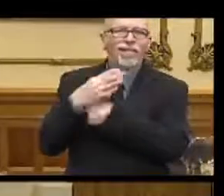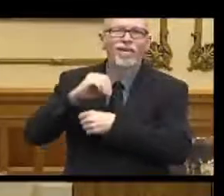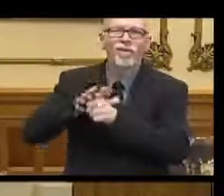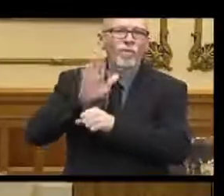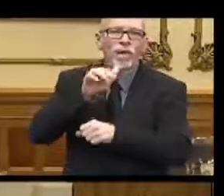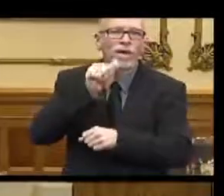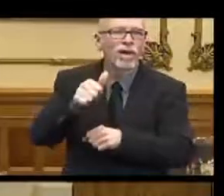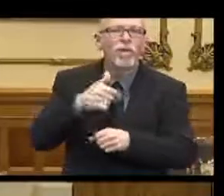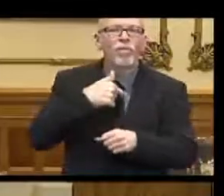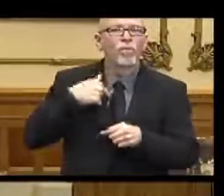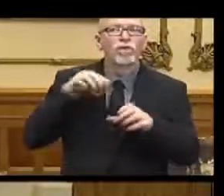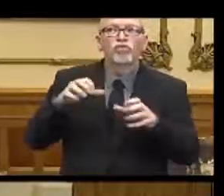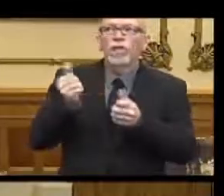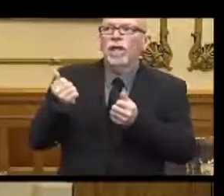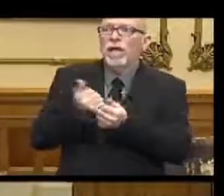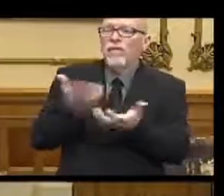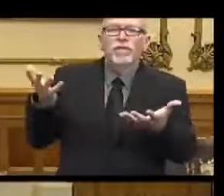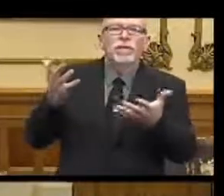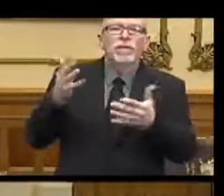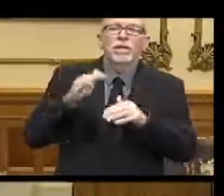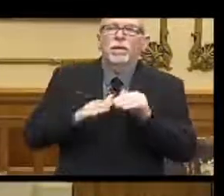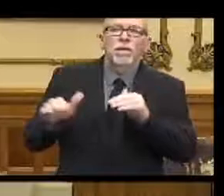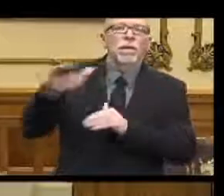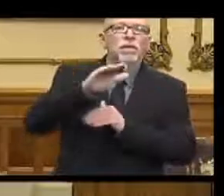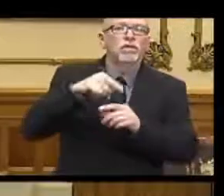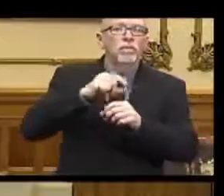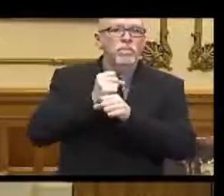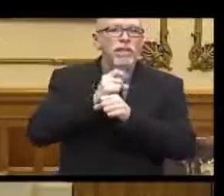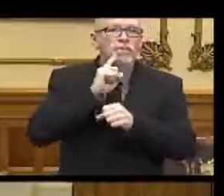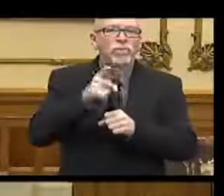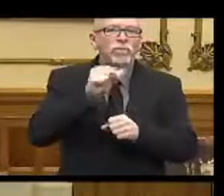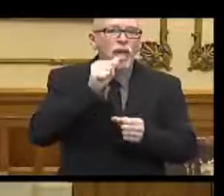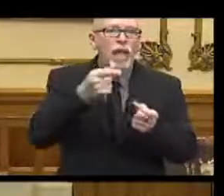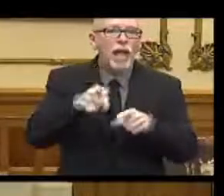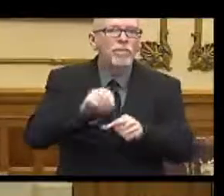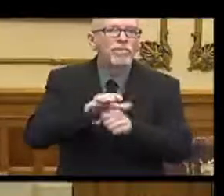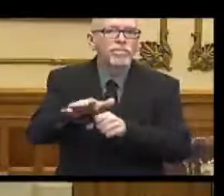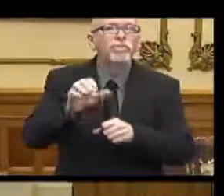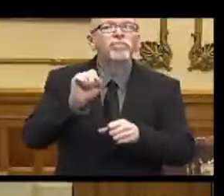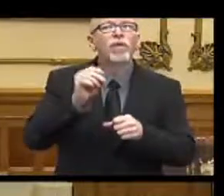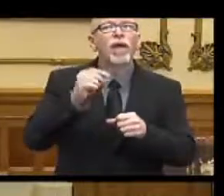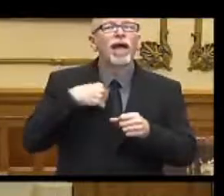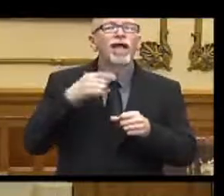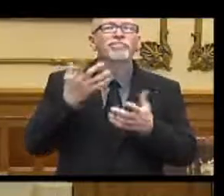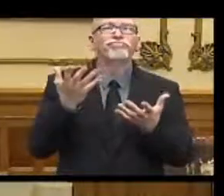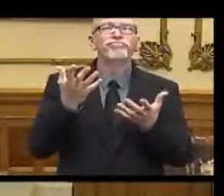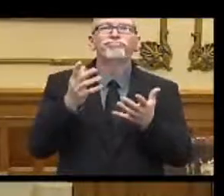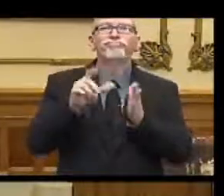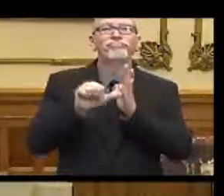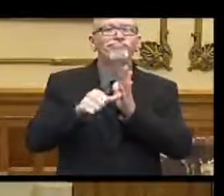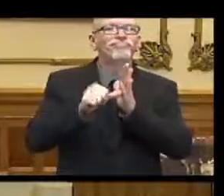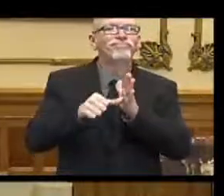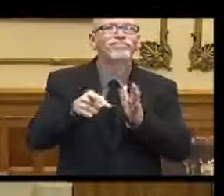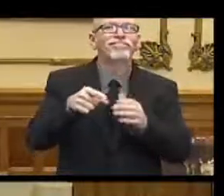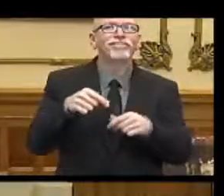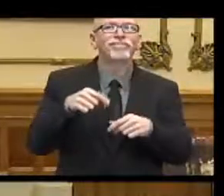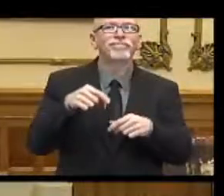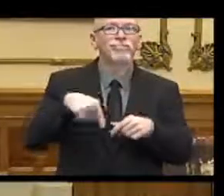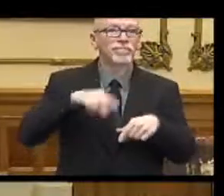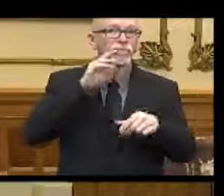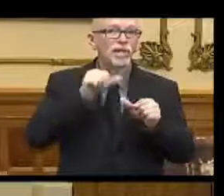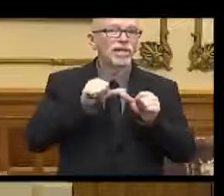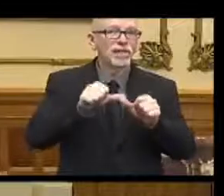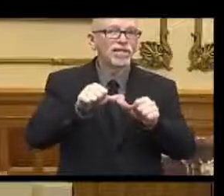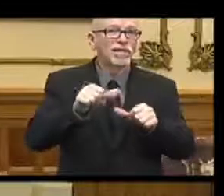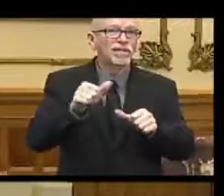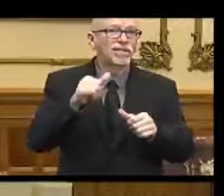We've done everything well beyond 10 steps to make sure that doesn't happen. But I can't stress that enough, that this is going to be around for a long time yet to